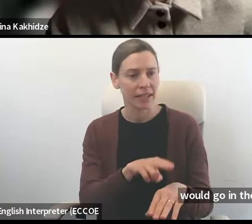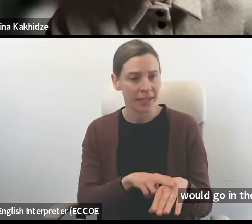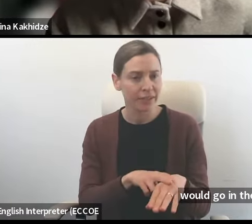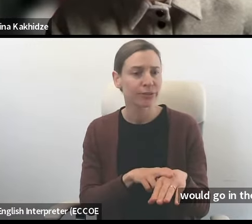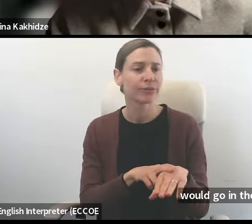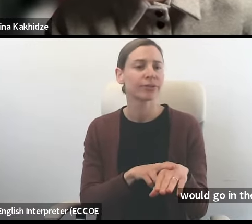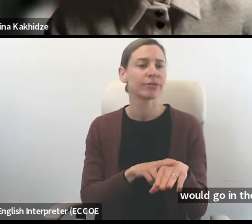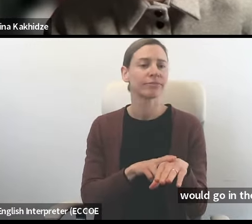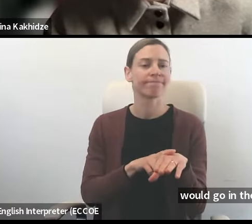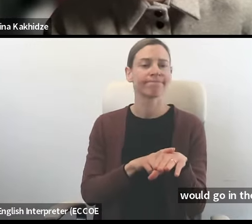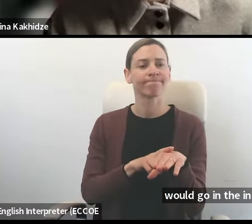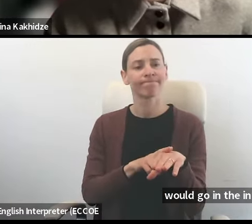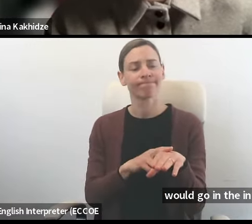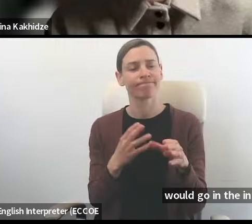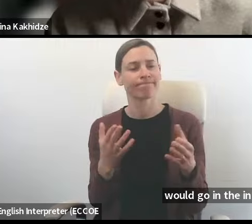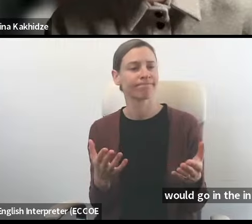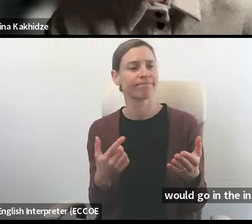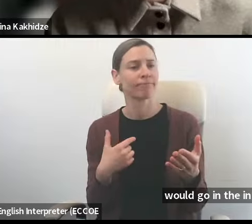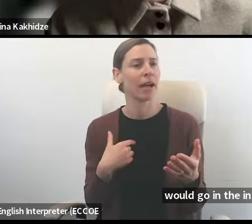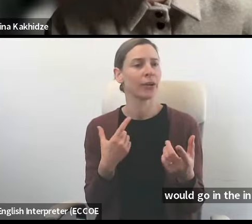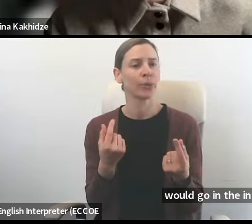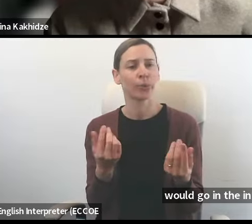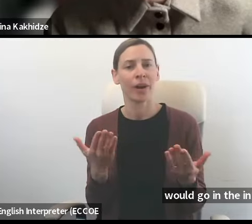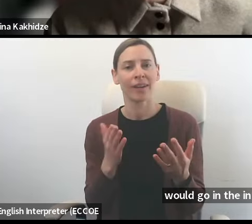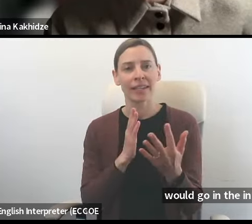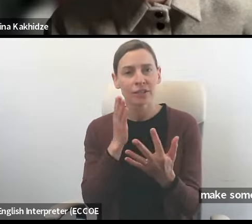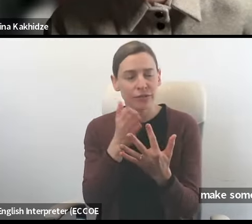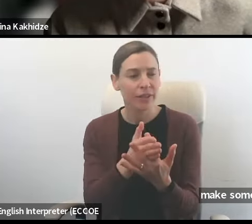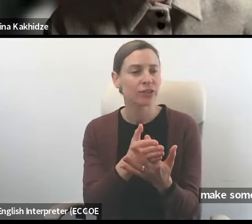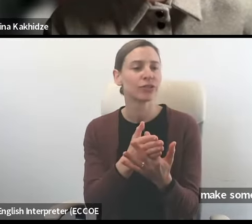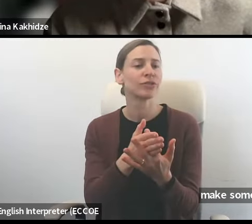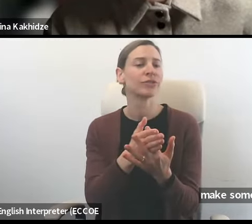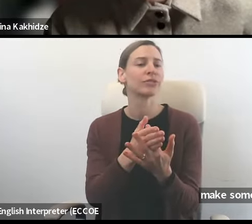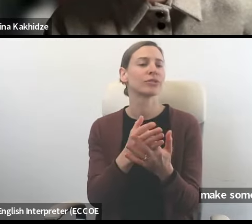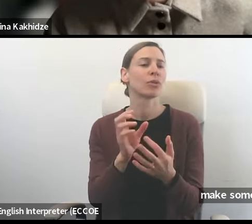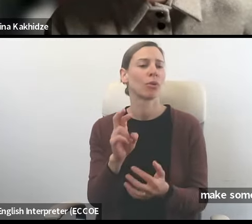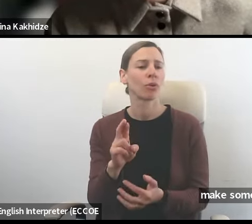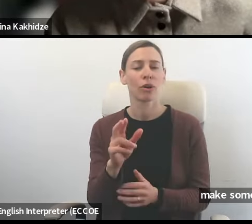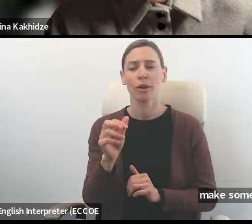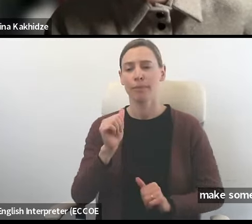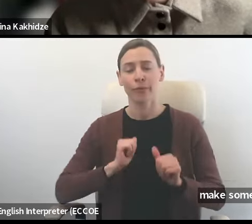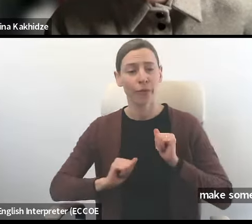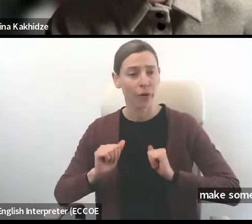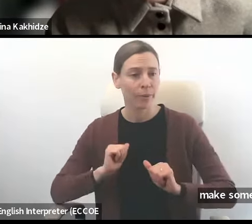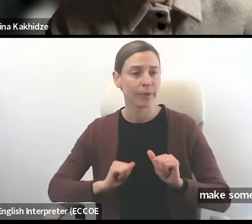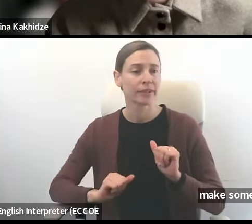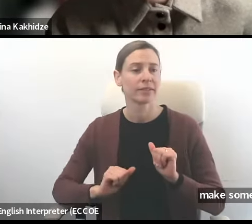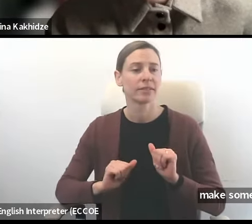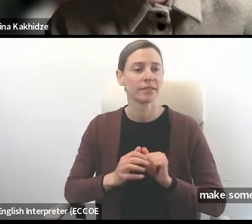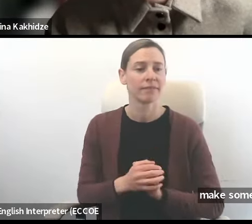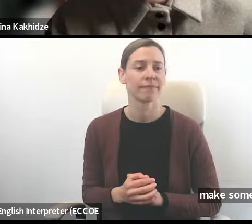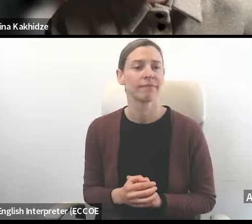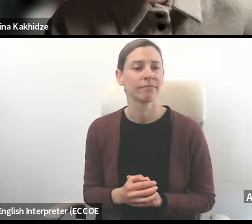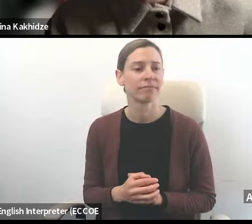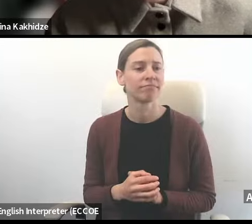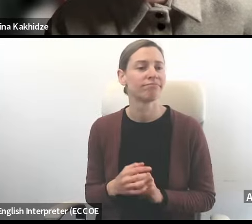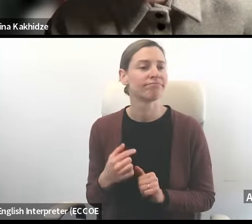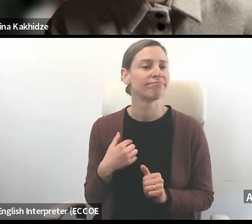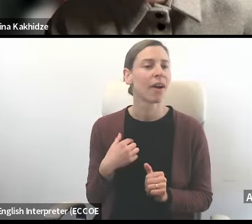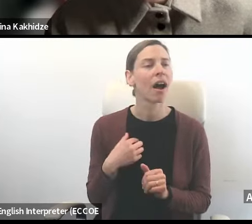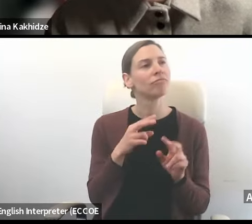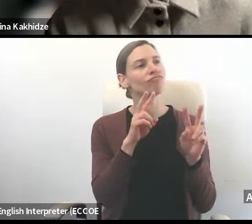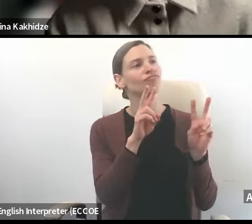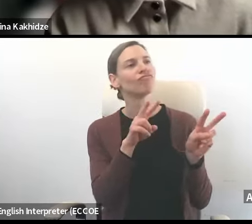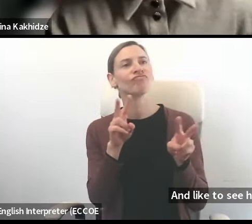make some interventions or performances, and like to see how the perception of this landscape is